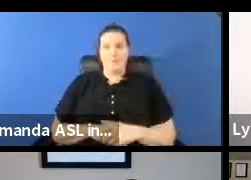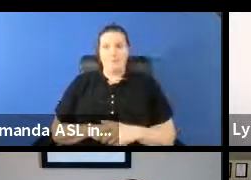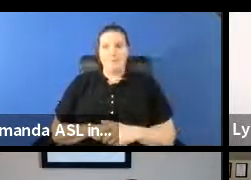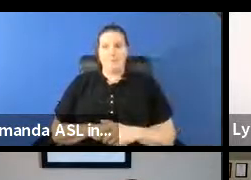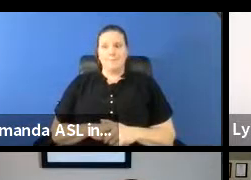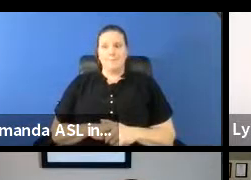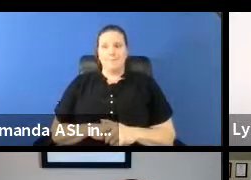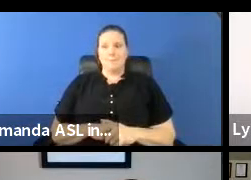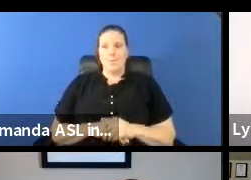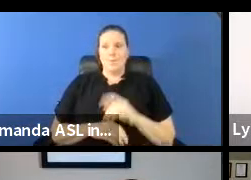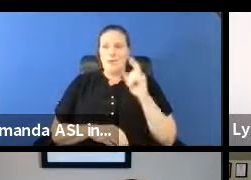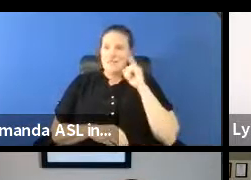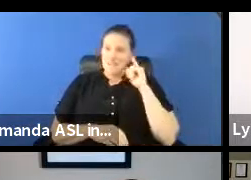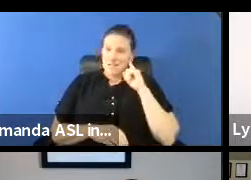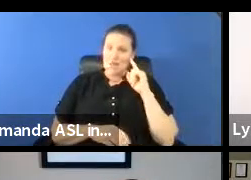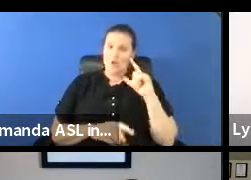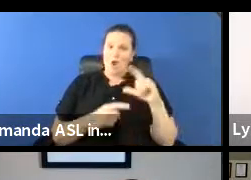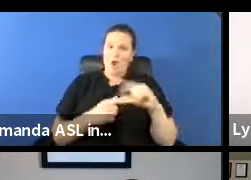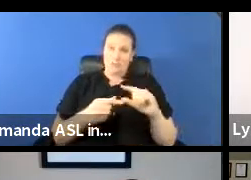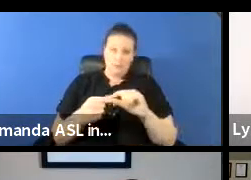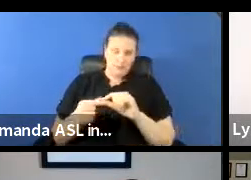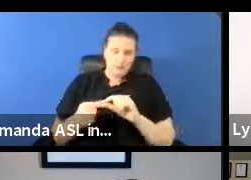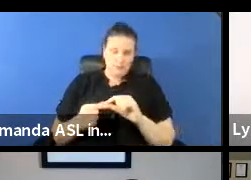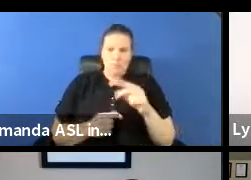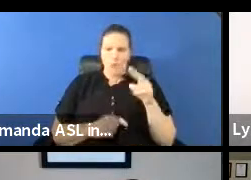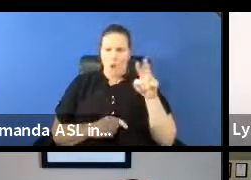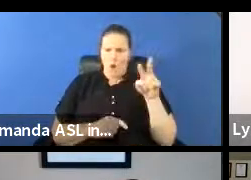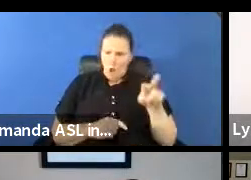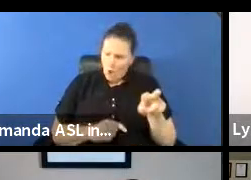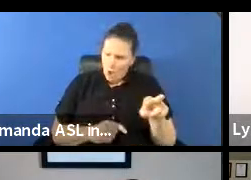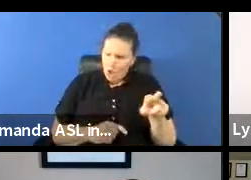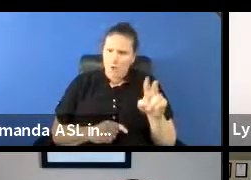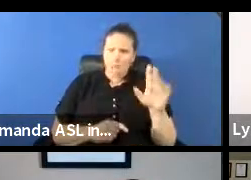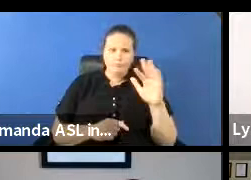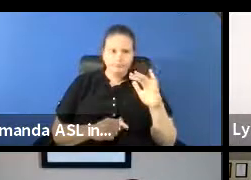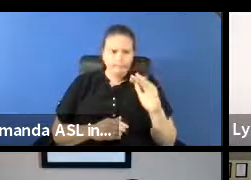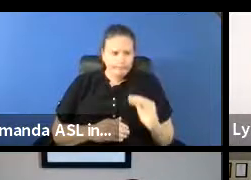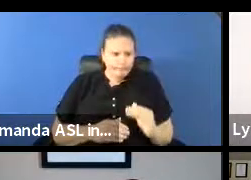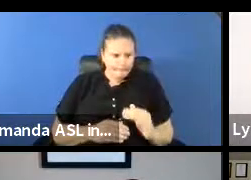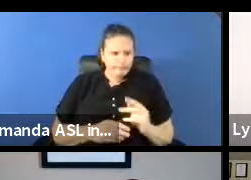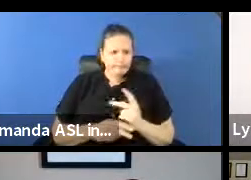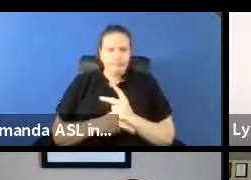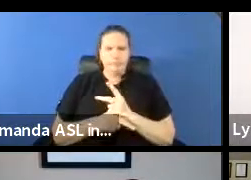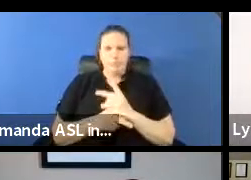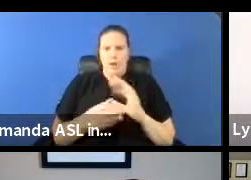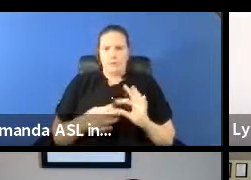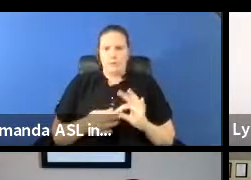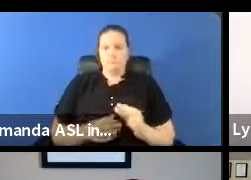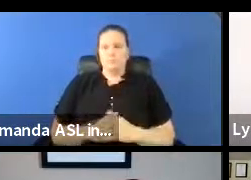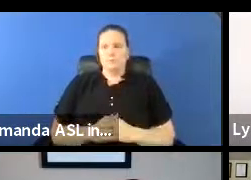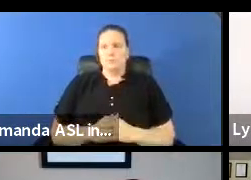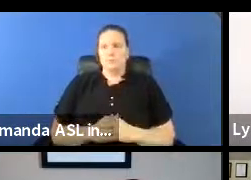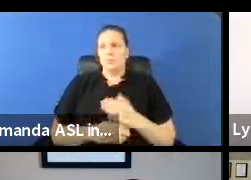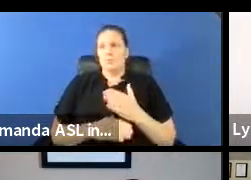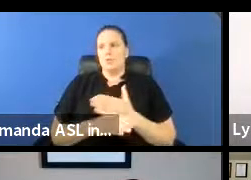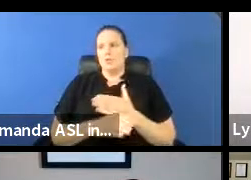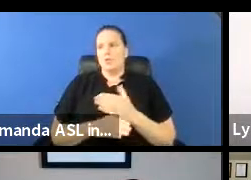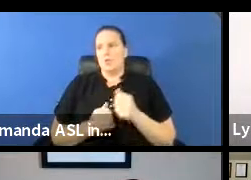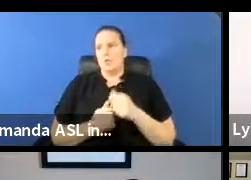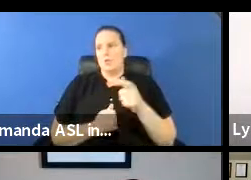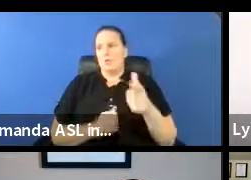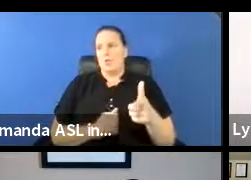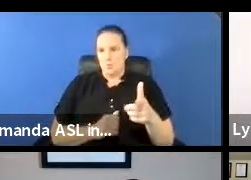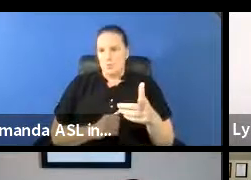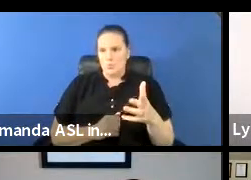we hear these comments and we look into these comments. And so I want to share with you some of the things